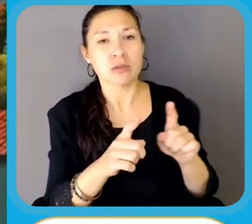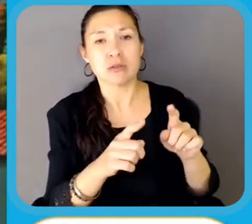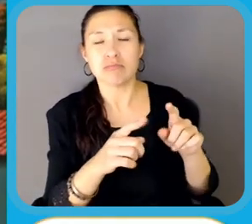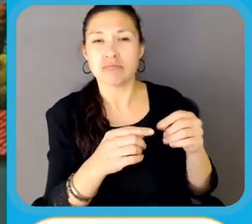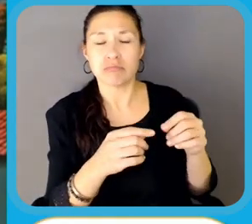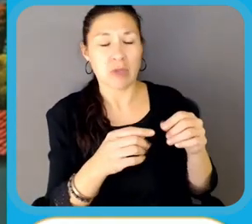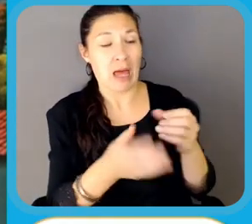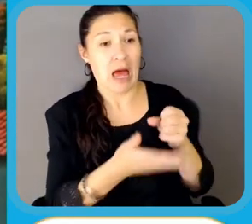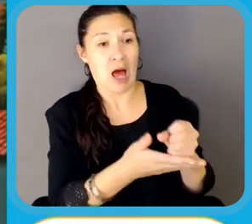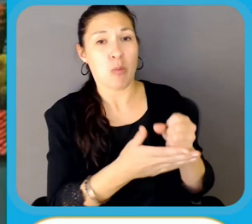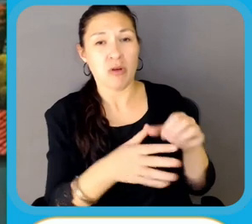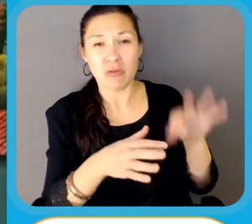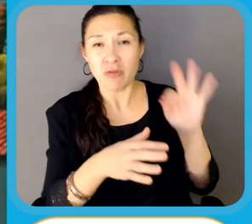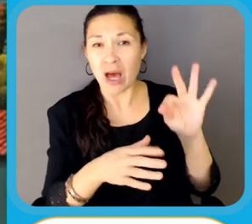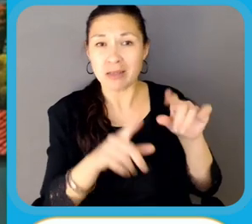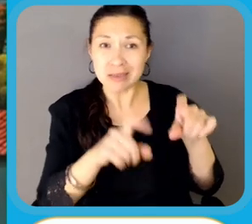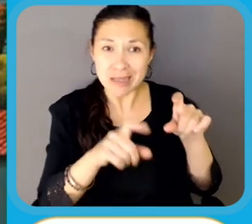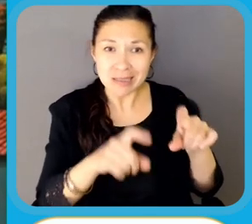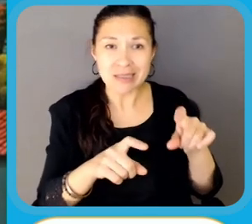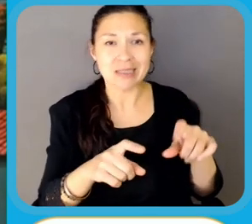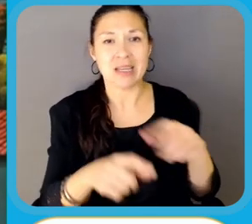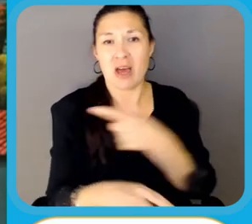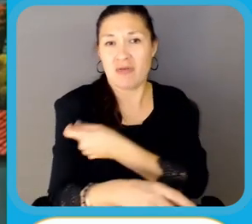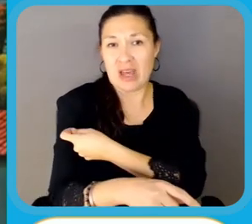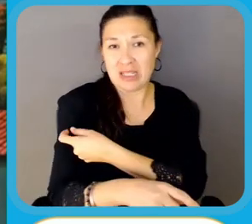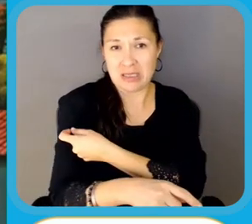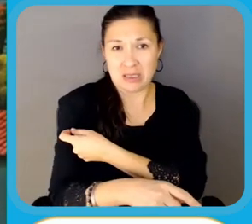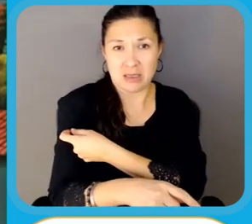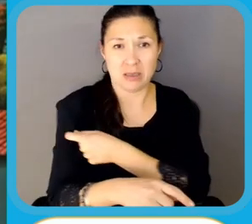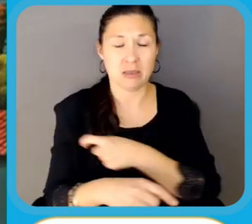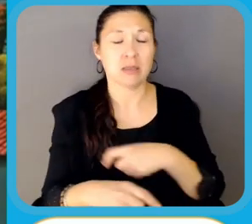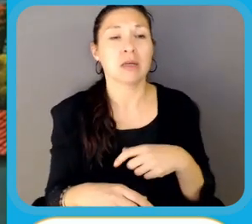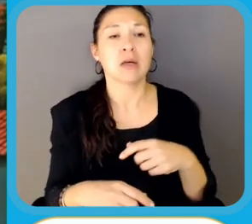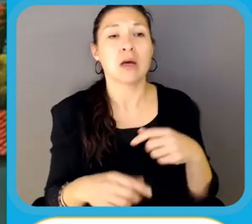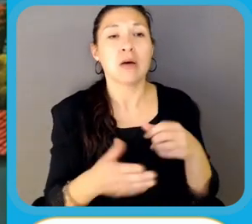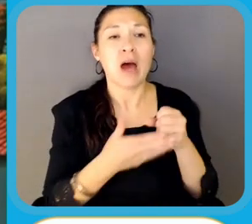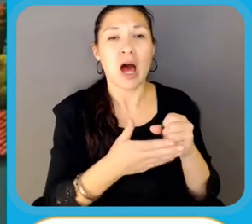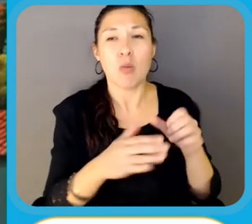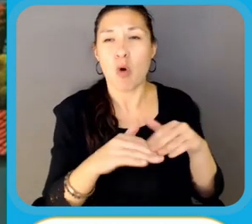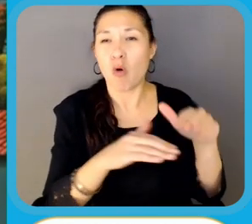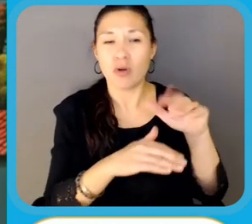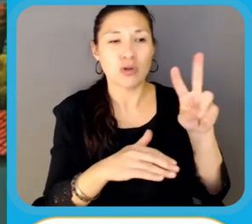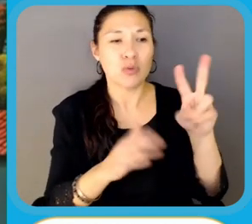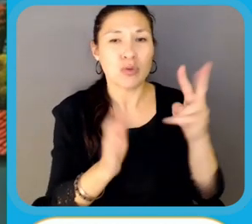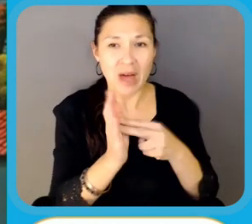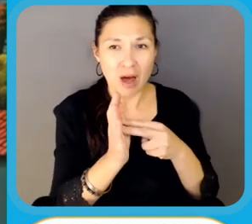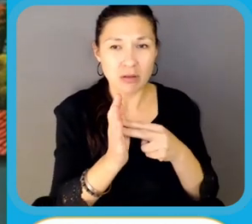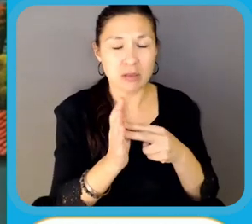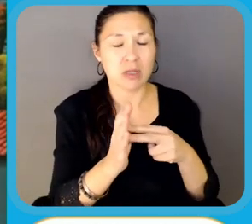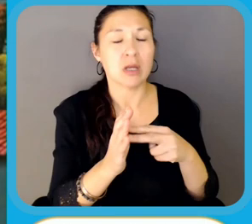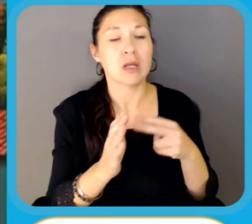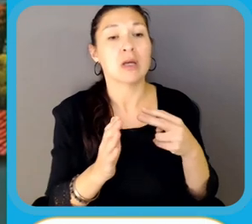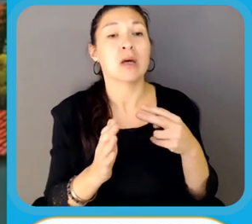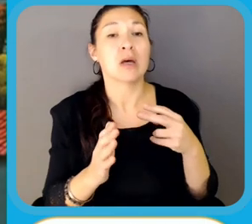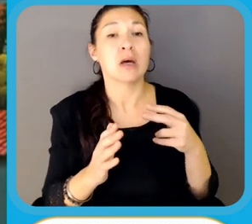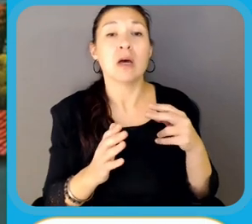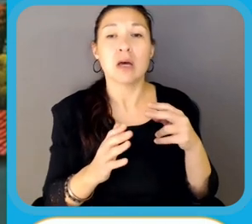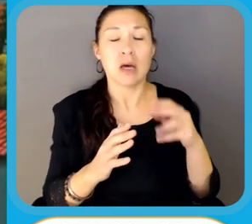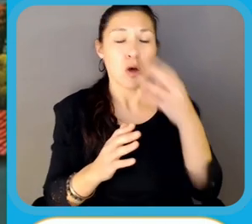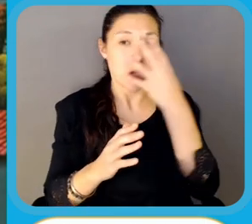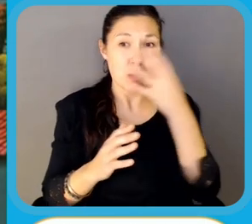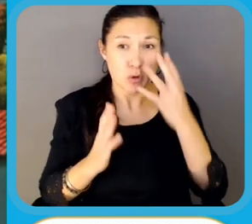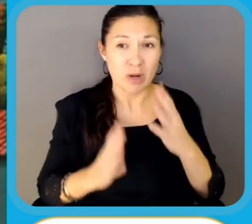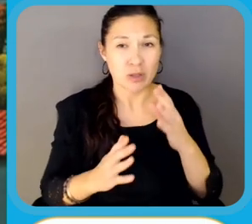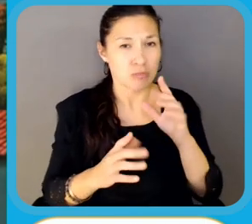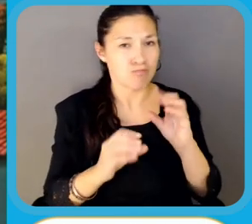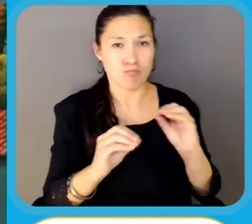the past 2 weeks, we have directly helped over 2,000 undocumented immigrant residents get their first vaccination against the COVID